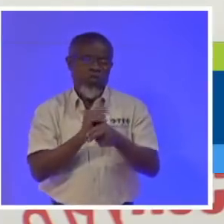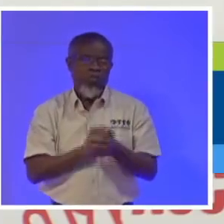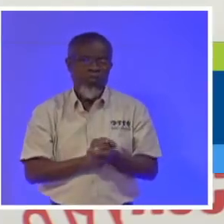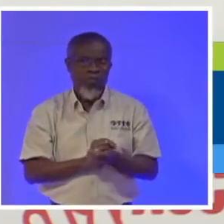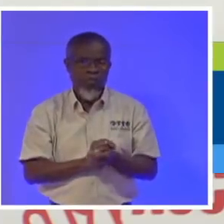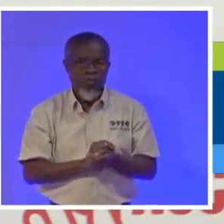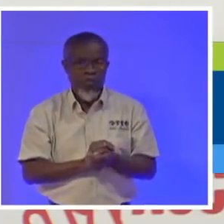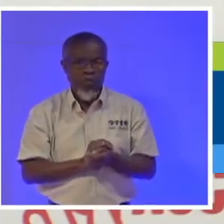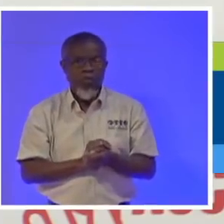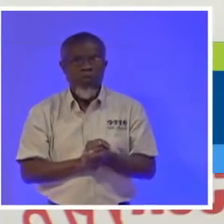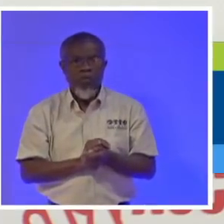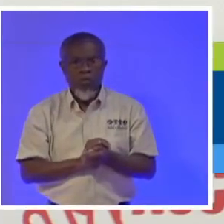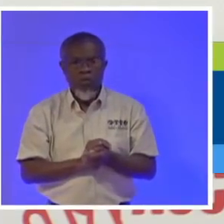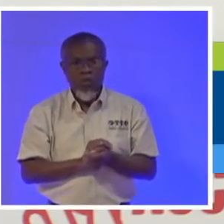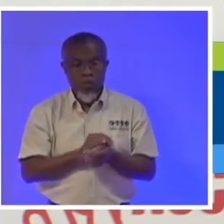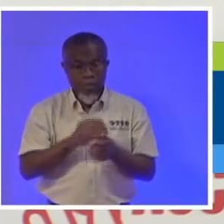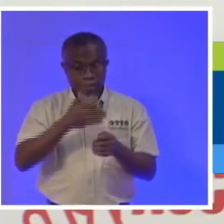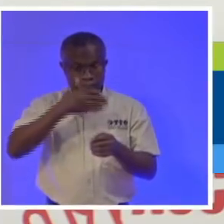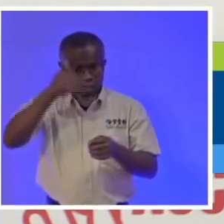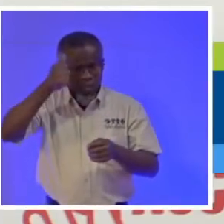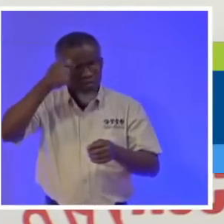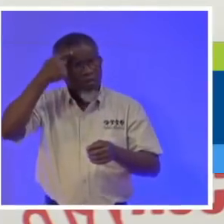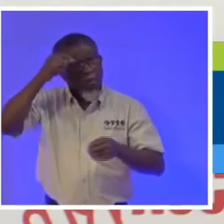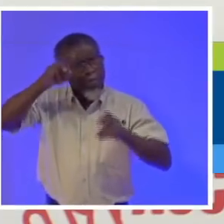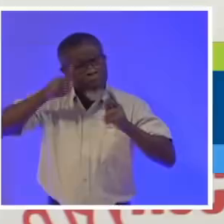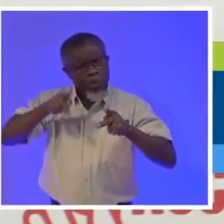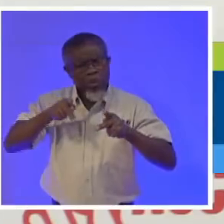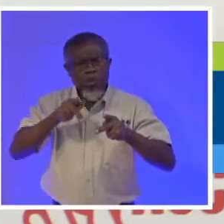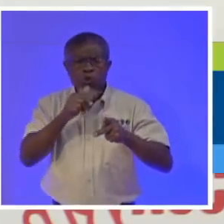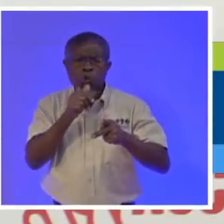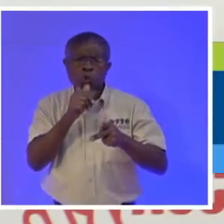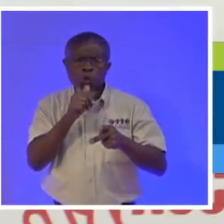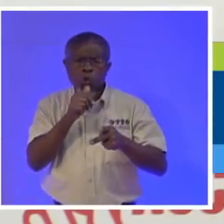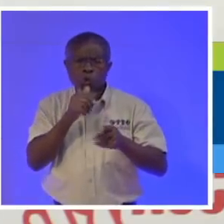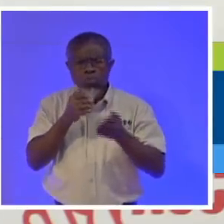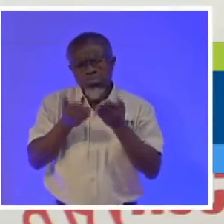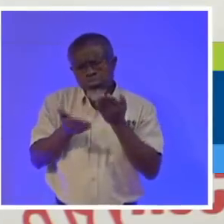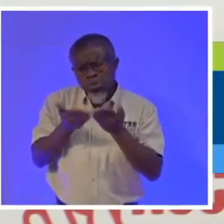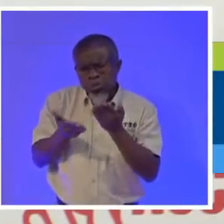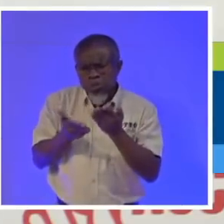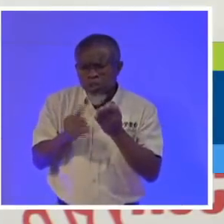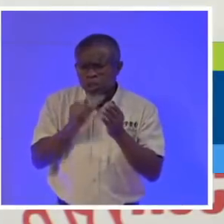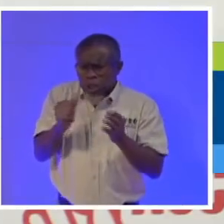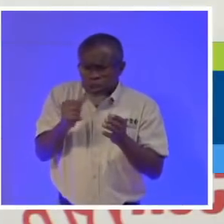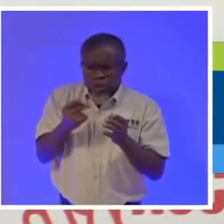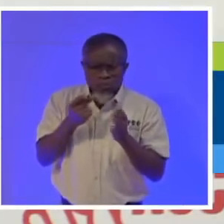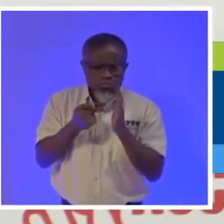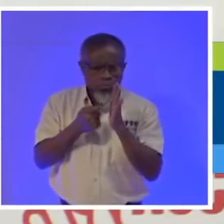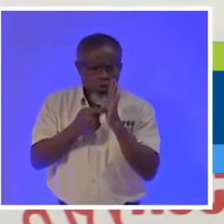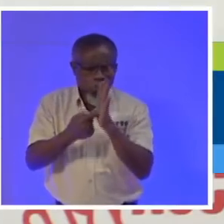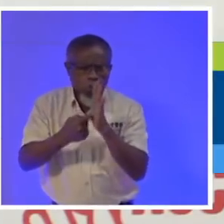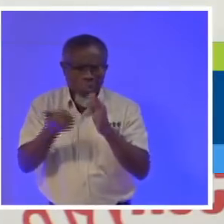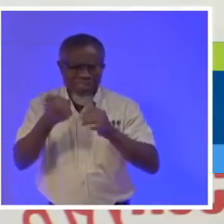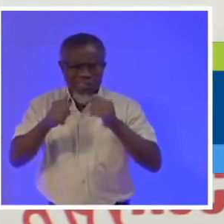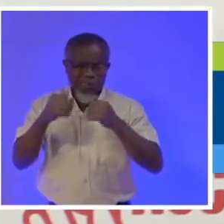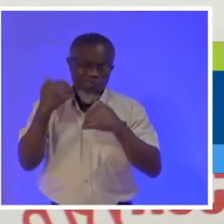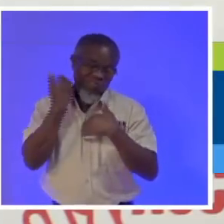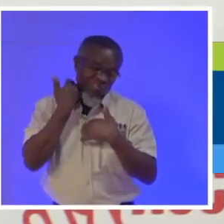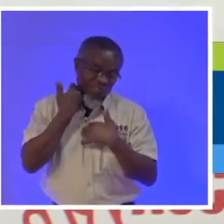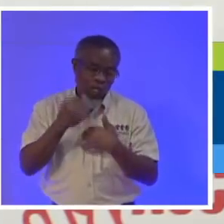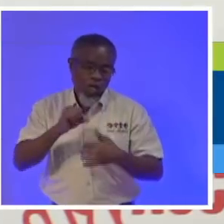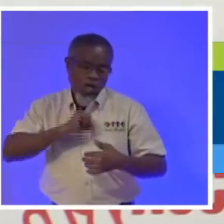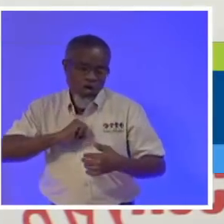individuals who are symptomatic in giving you an indication of what could be happening with this individual at a given point in time. If